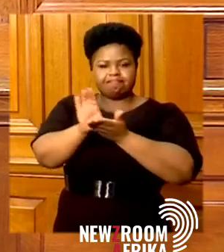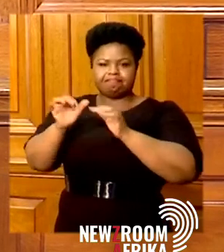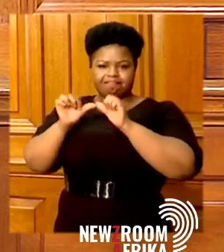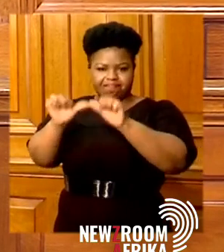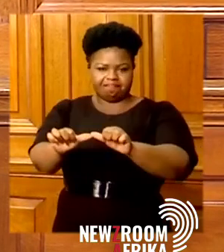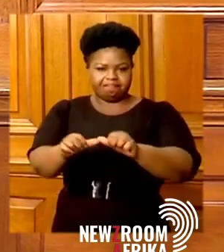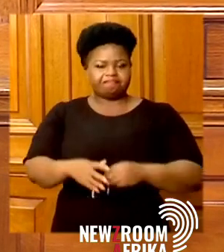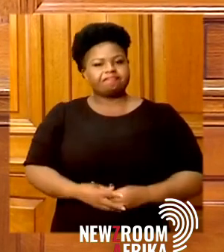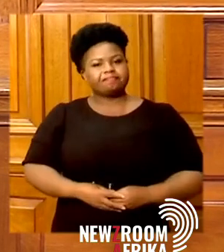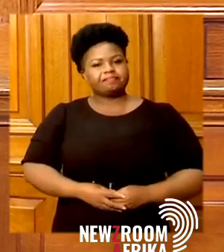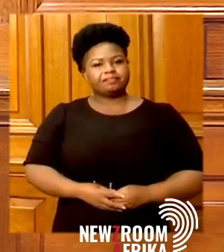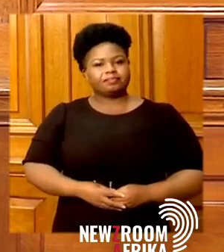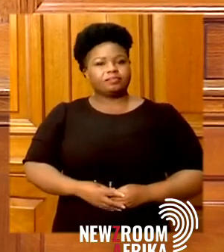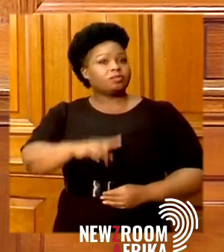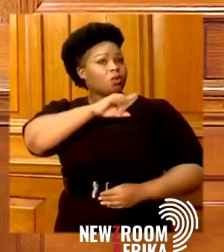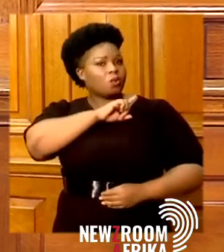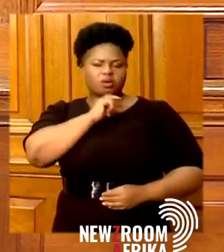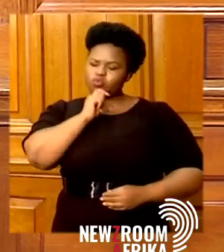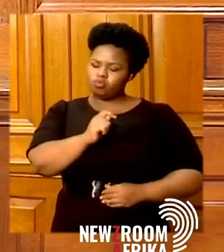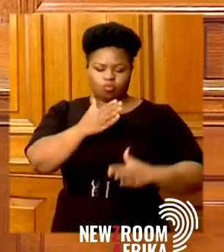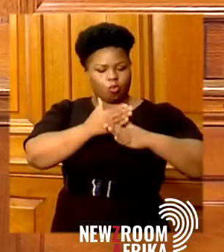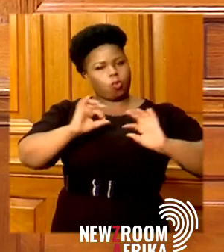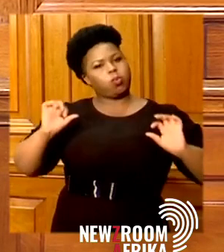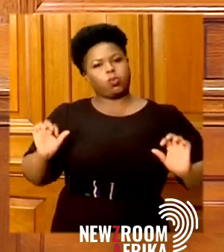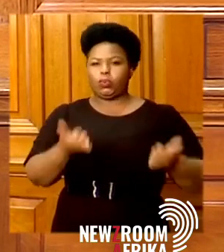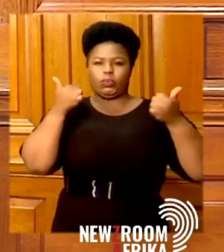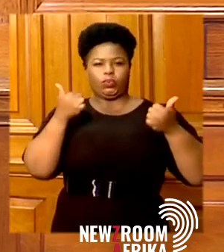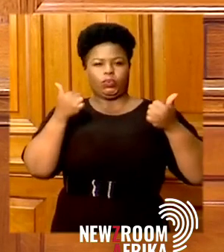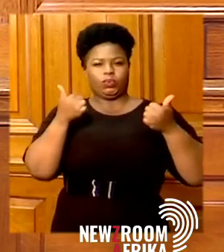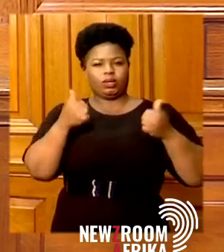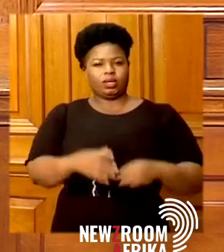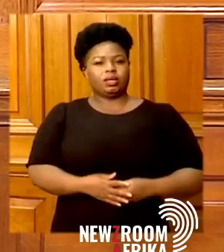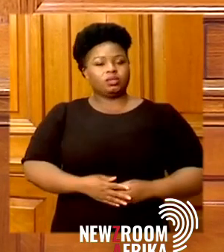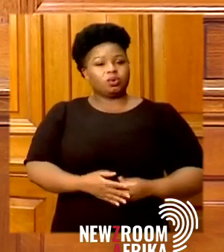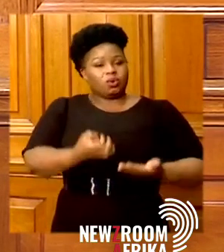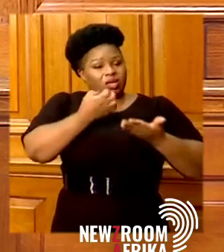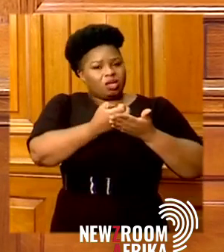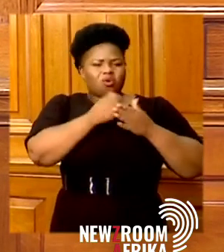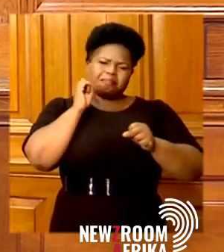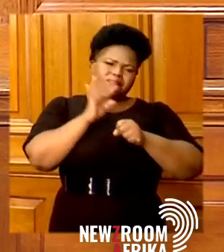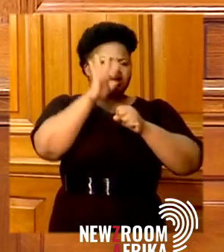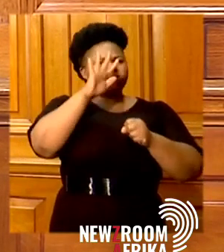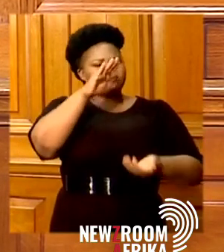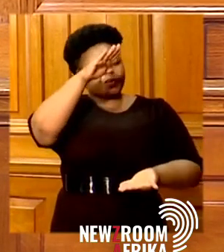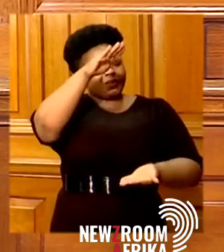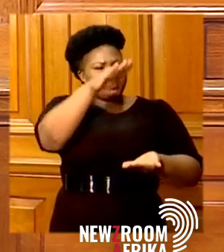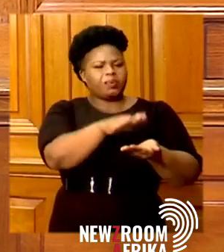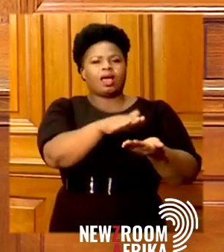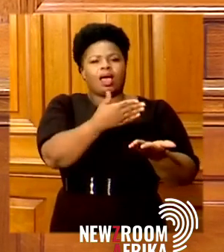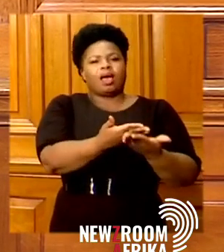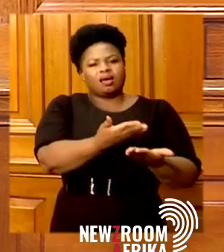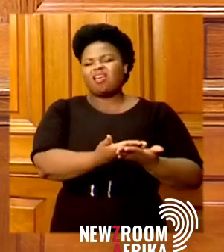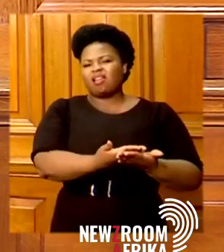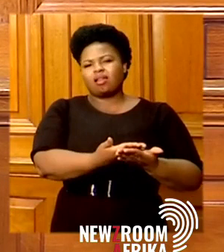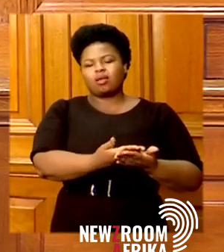measures have been shown to be effective at reducing the economic impact of the pandemic on